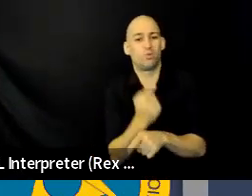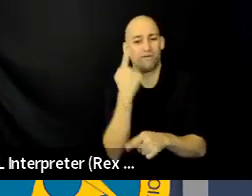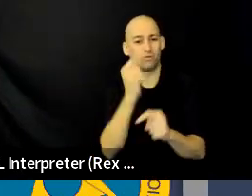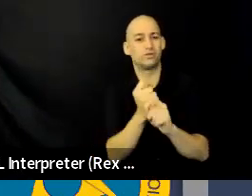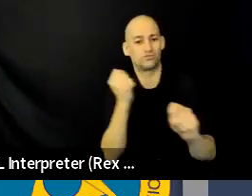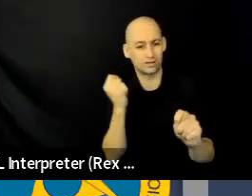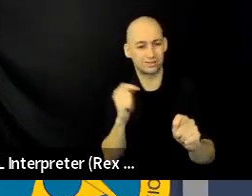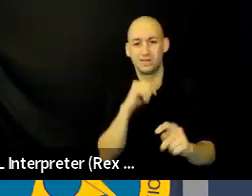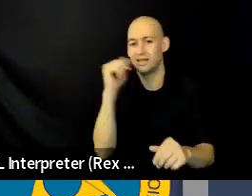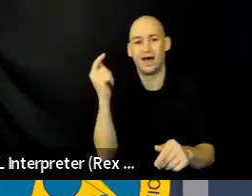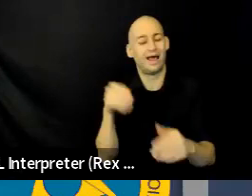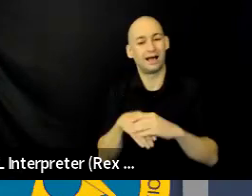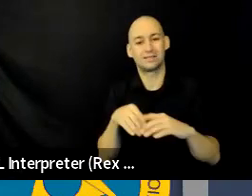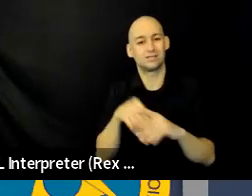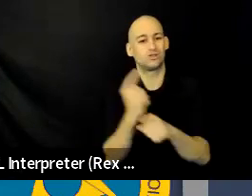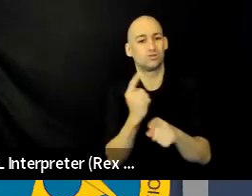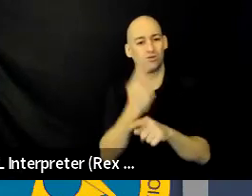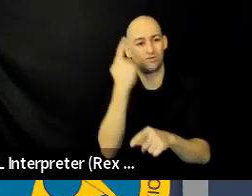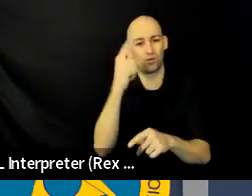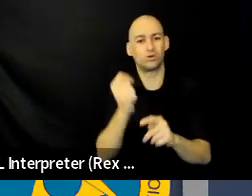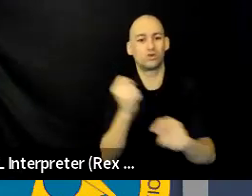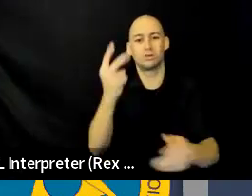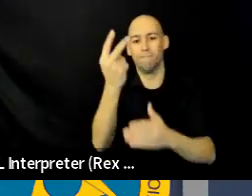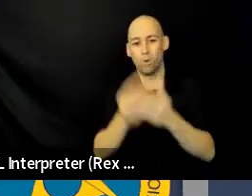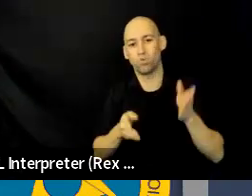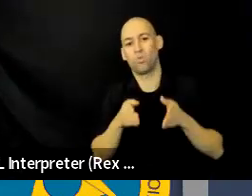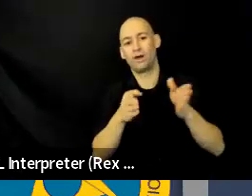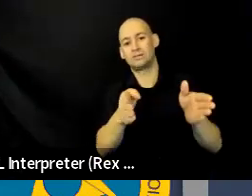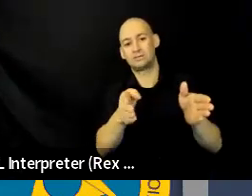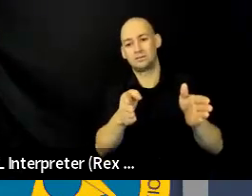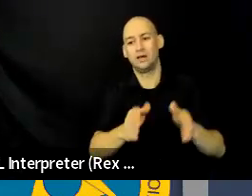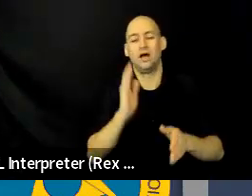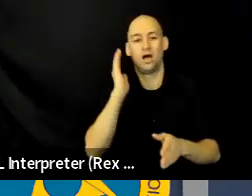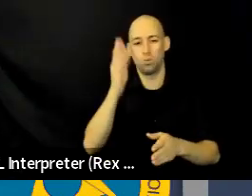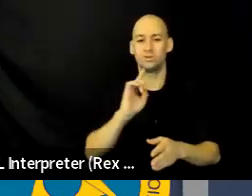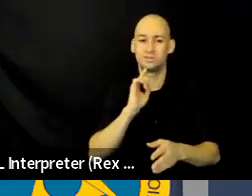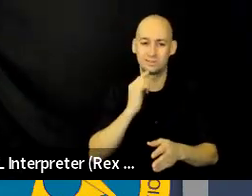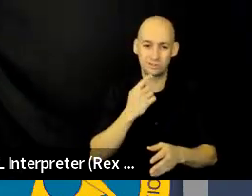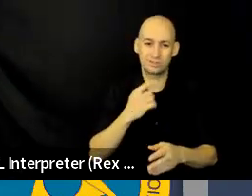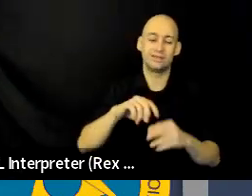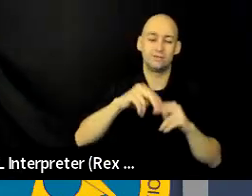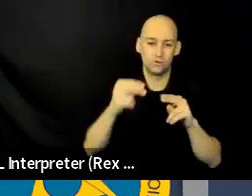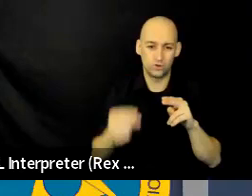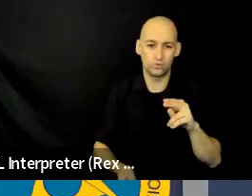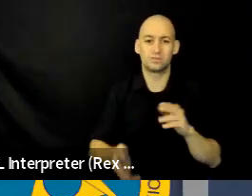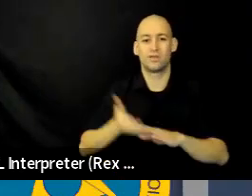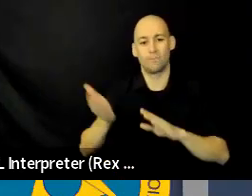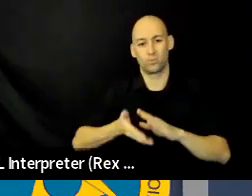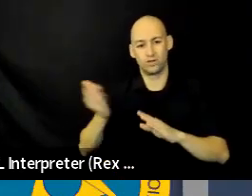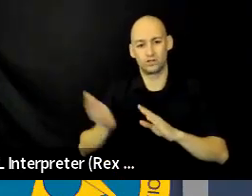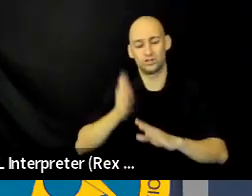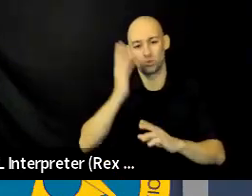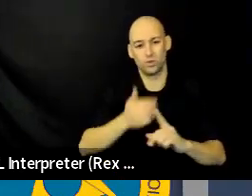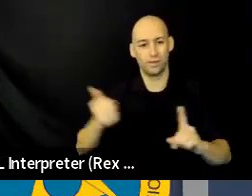not access that's suitable for trucks in both directions. It will severely diminish the operations and affect them.